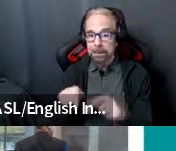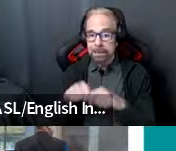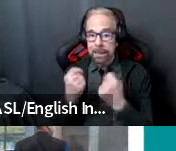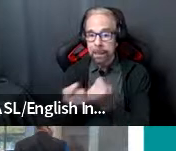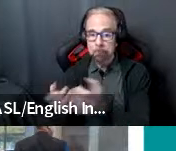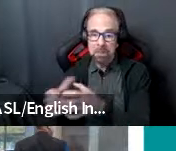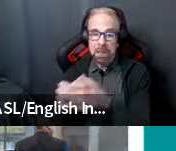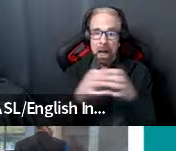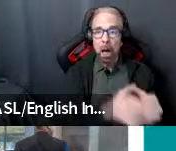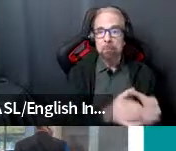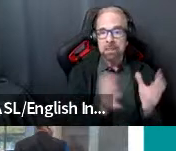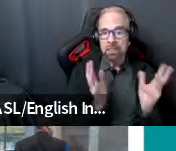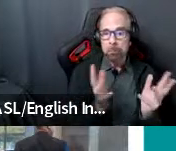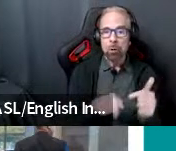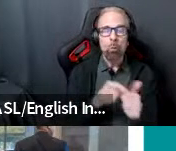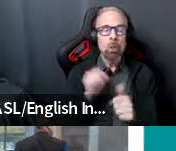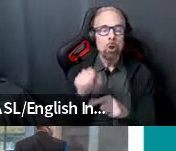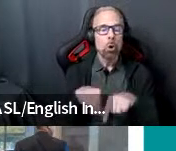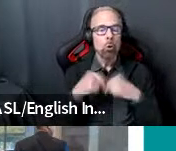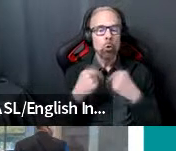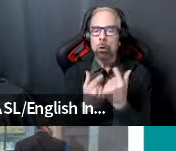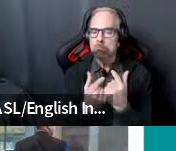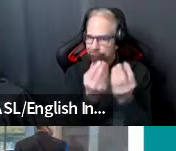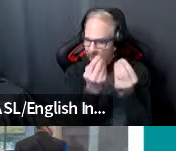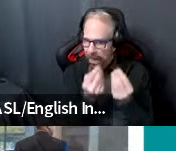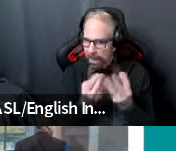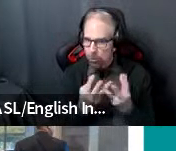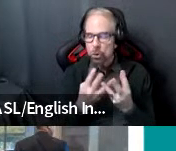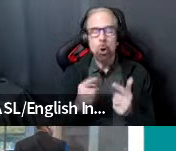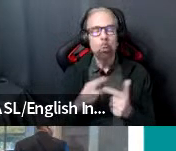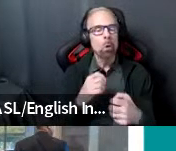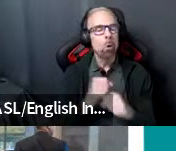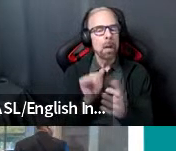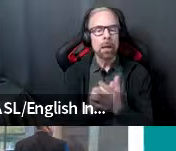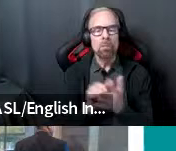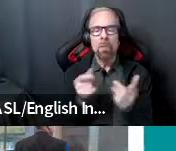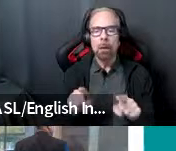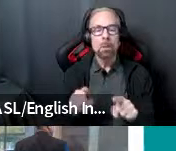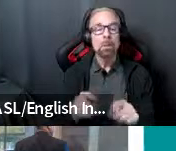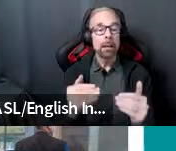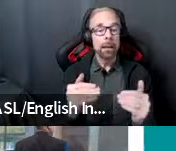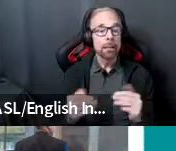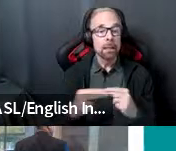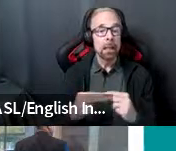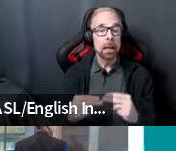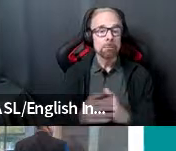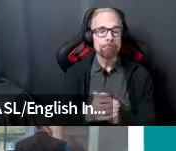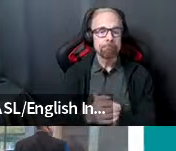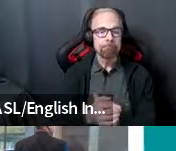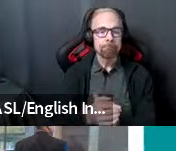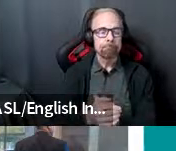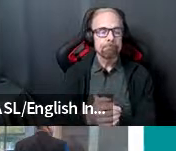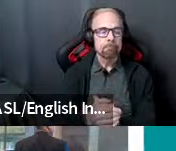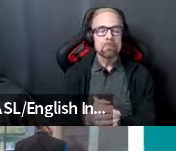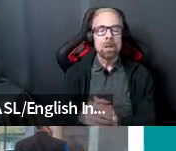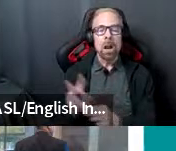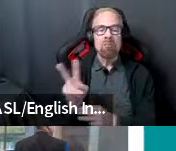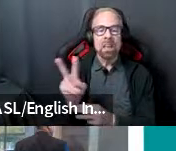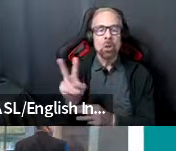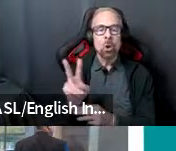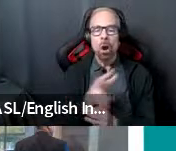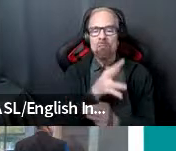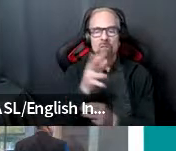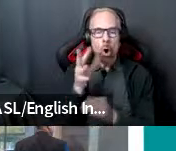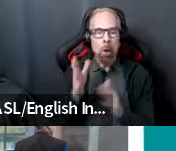us know. We will make it happen. So if we go to the next slide, the Vancouver Farmers Market